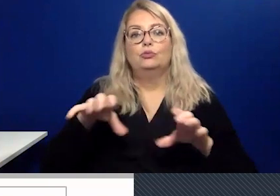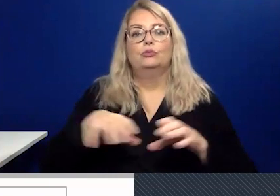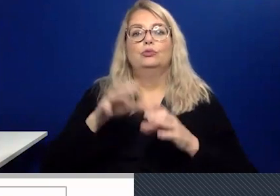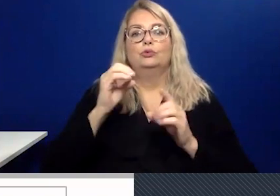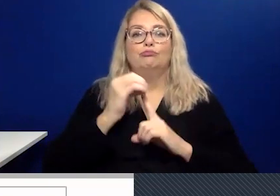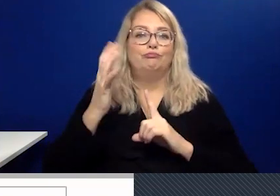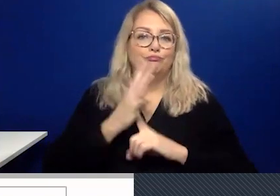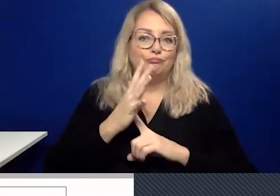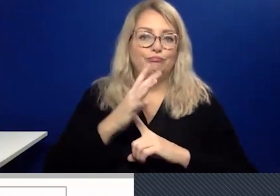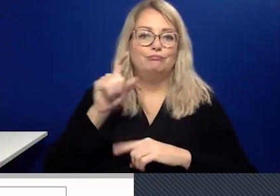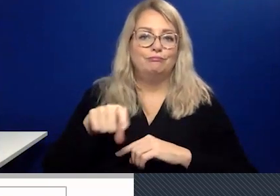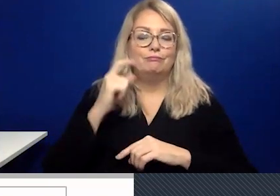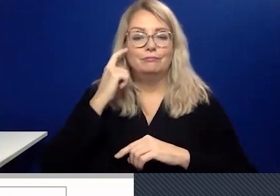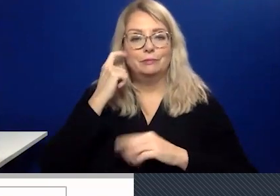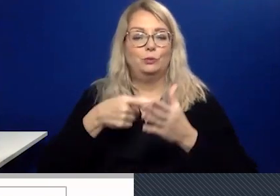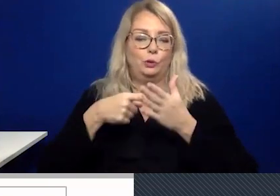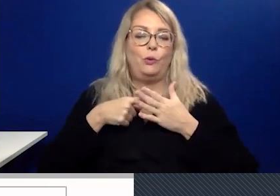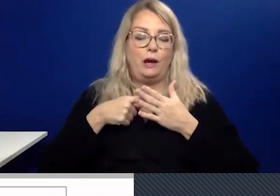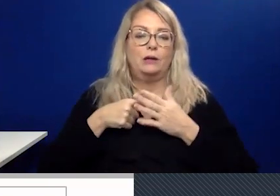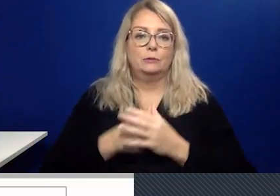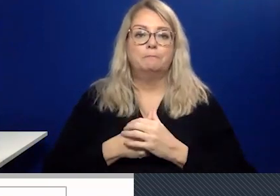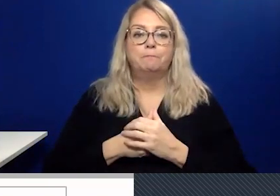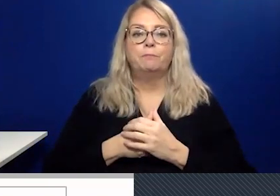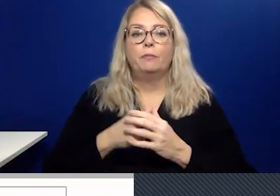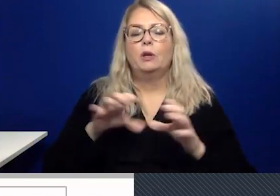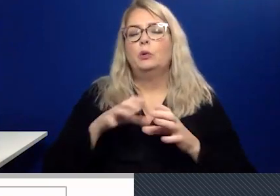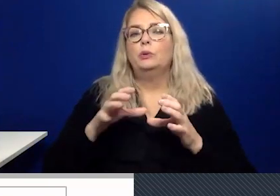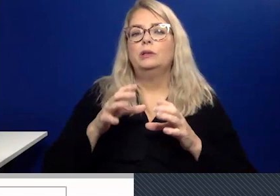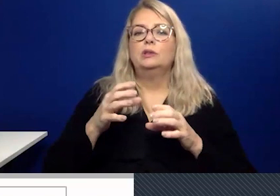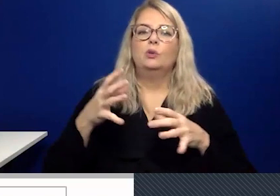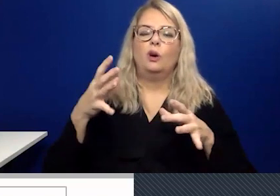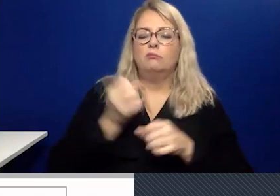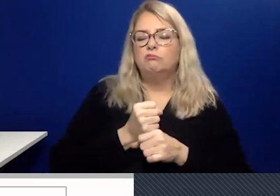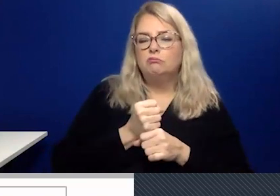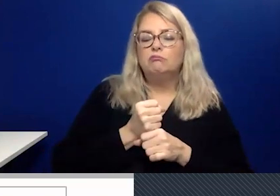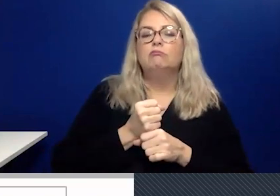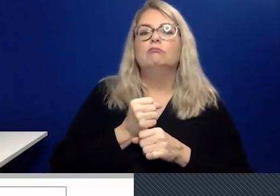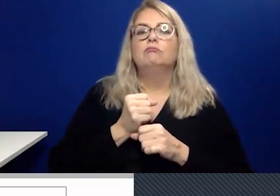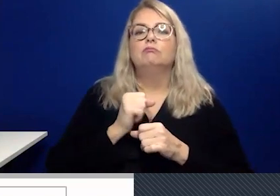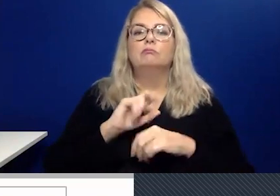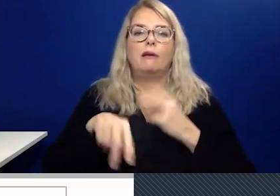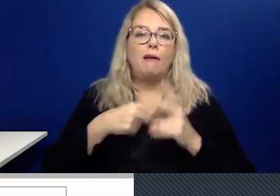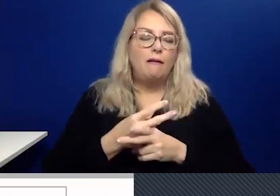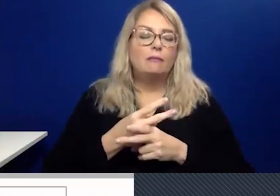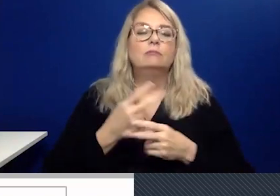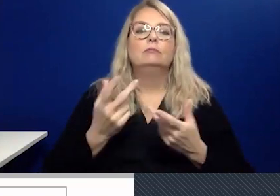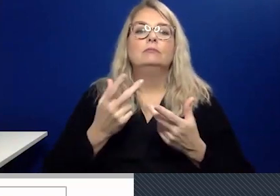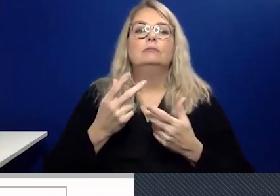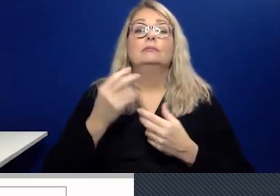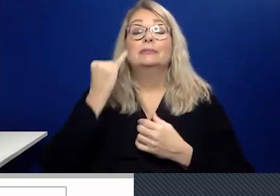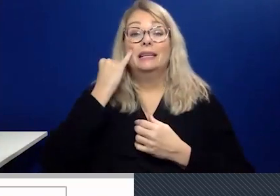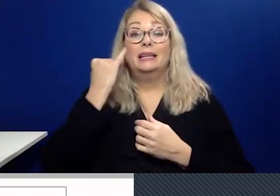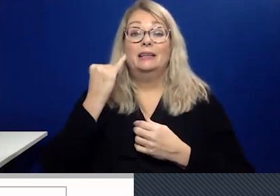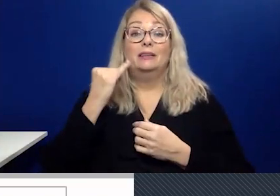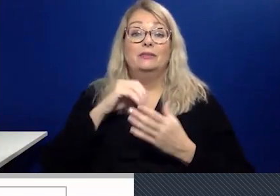do a more compact version of that. And we're doing it in a presentation format. So if the students have questions, they